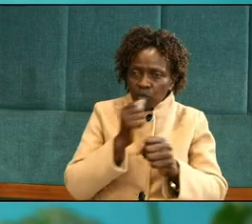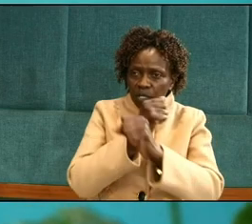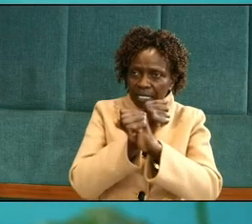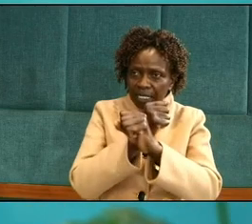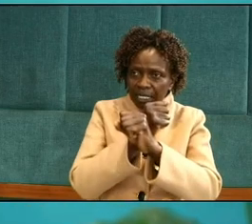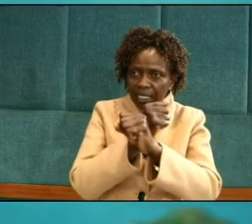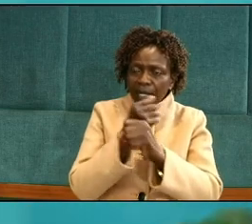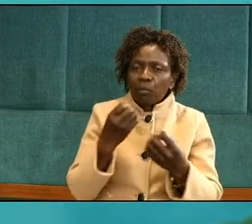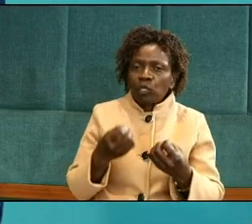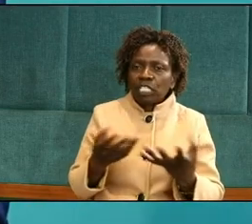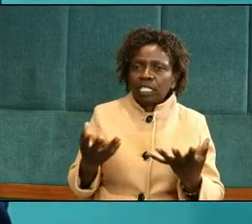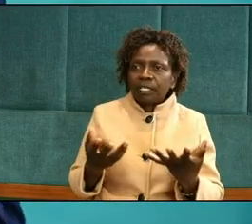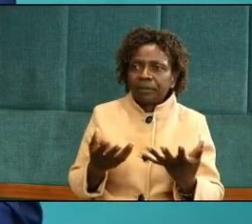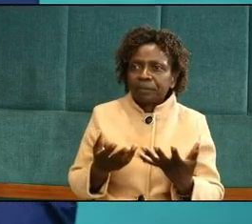feedback here.